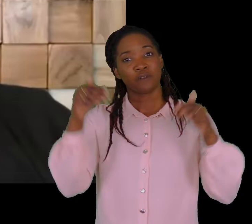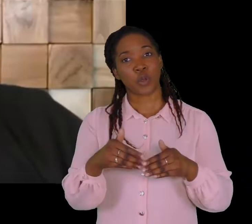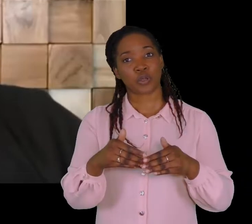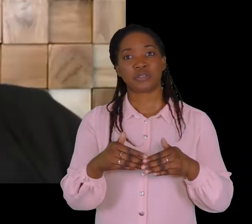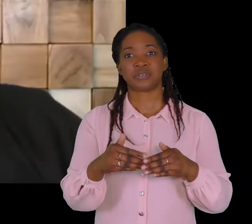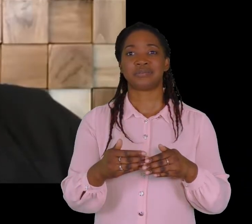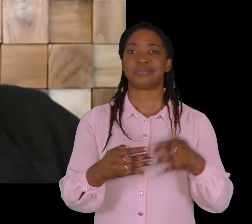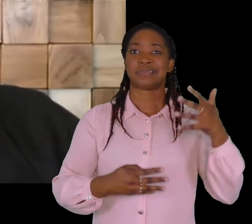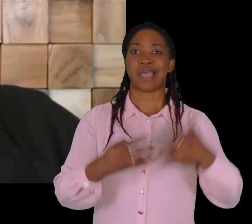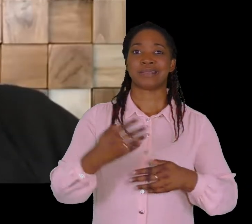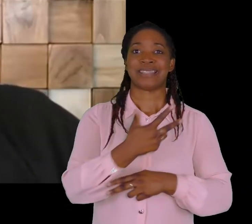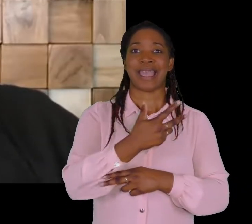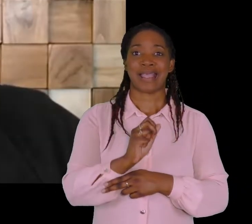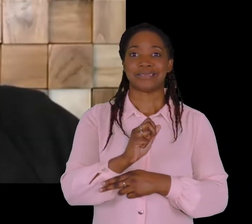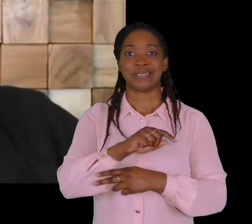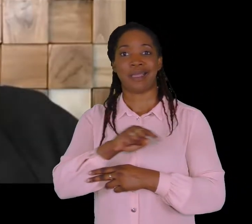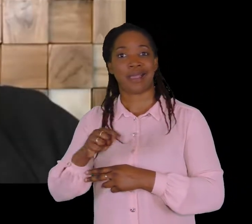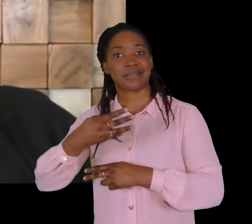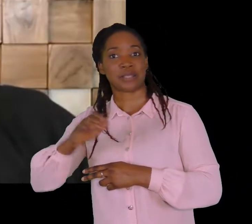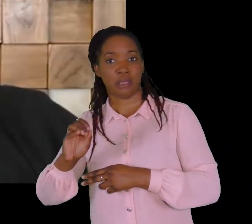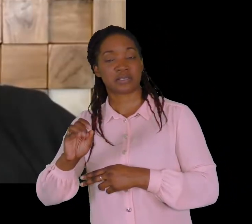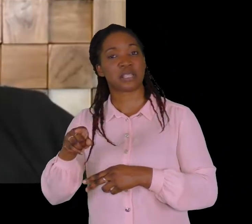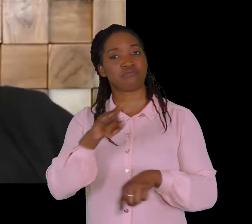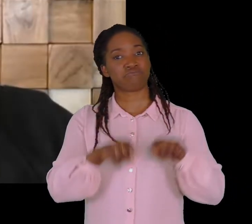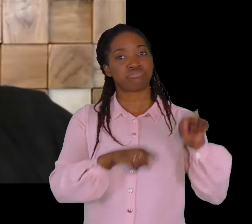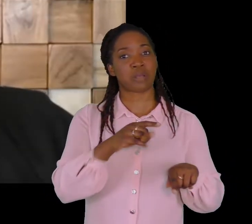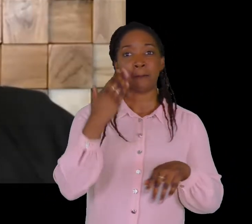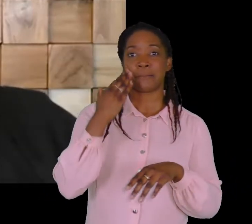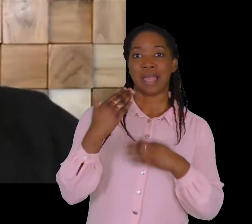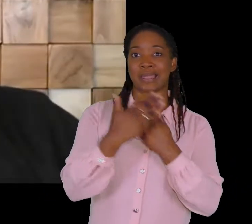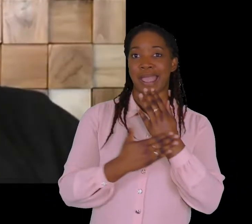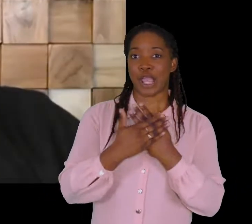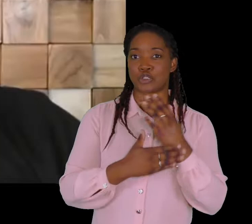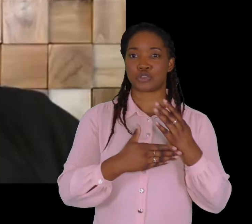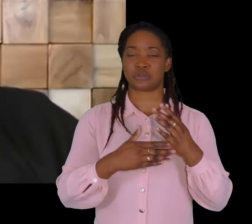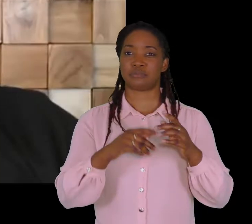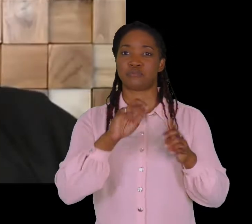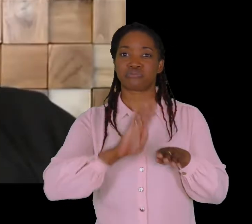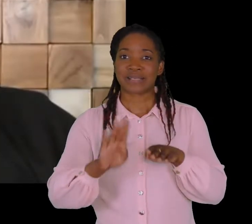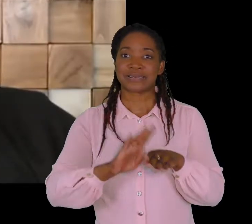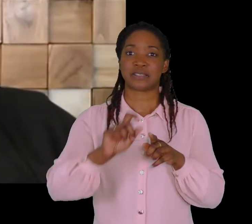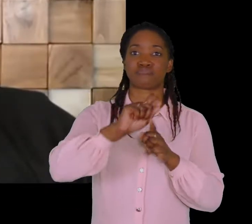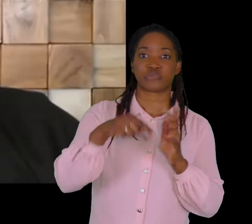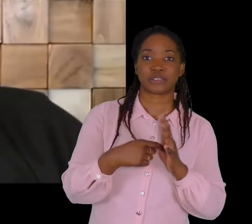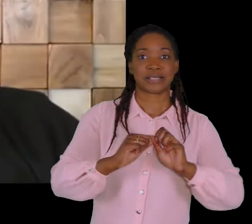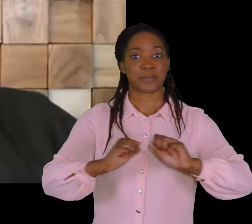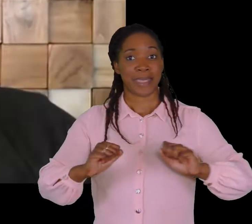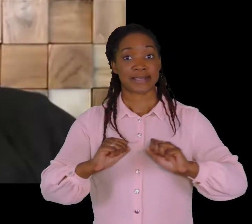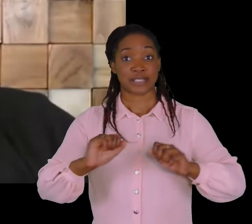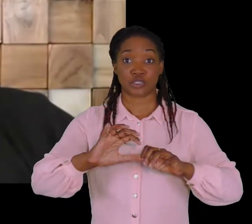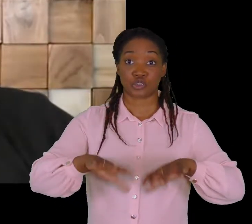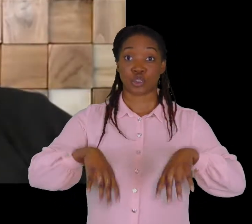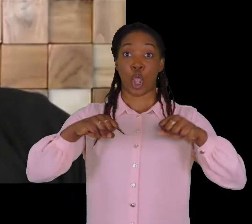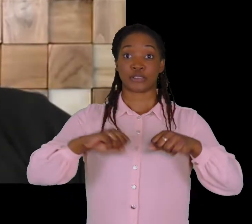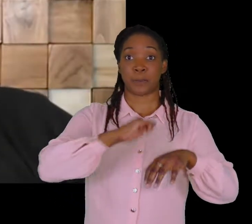panel will focus on the 1980s and early 1990s, when a variety of Black and Asian curatorial practices, projects, and spaces really